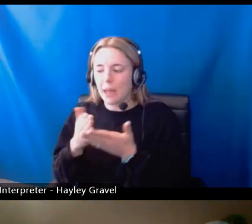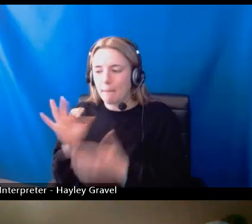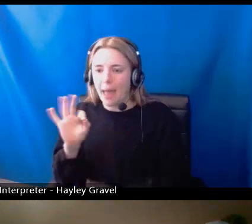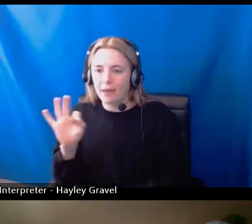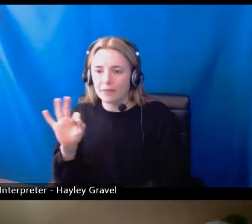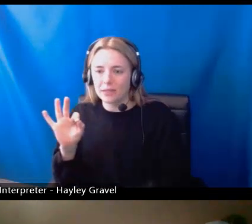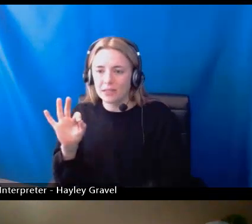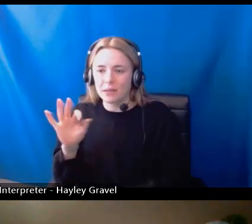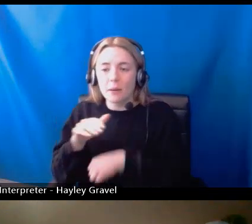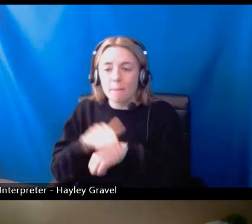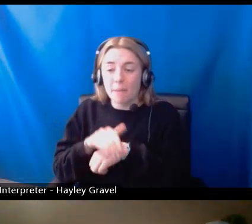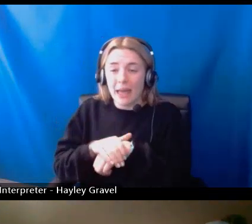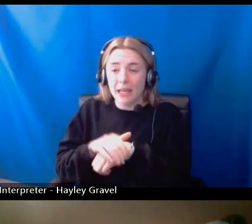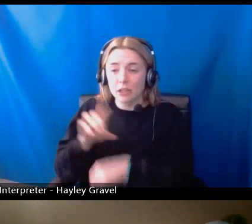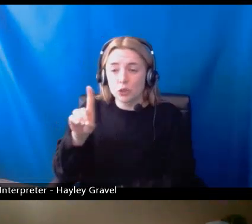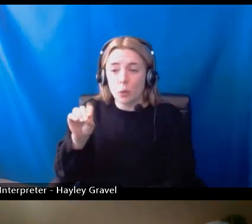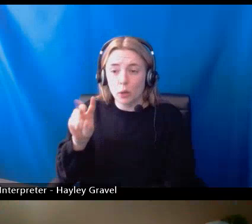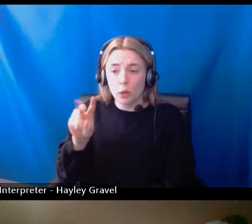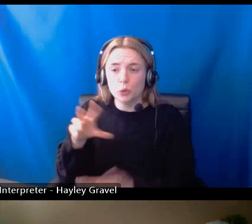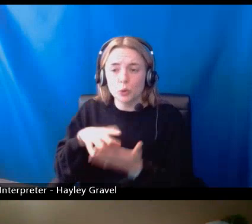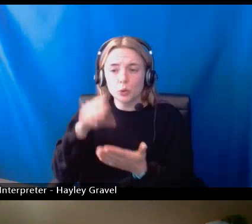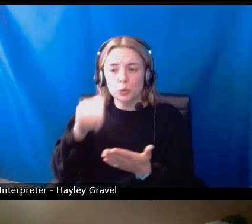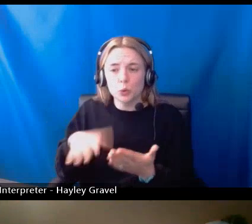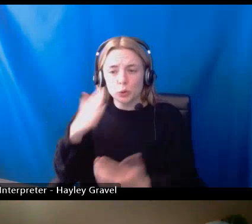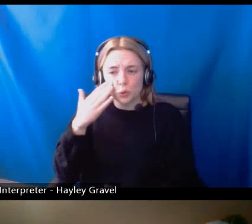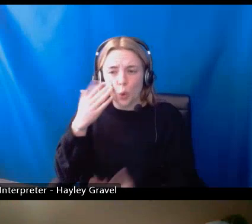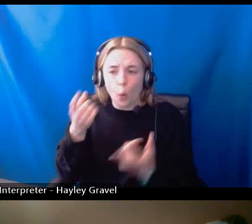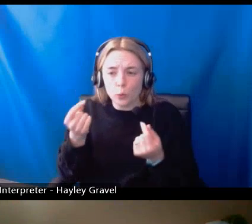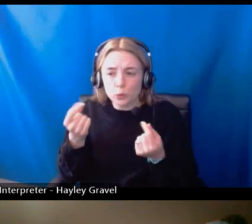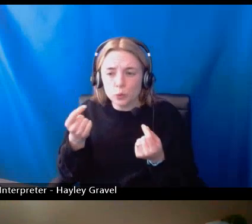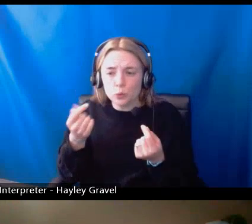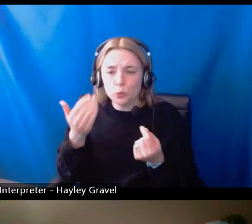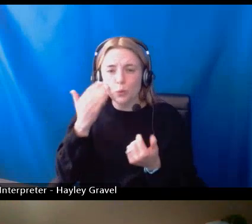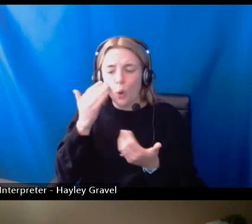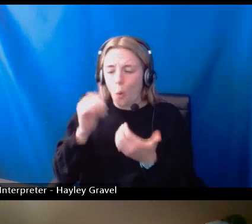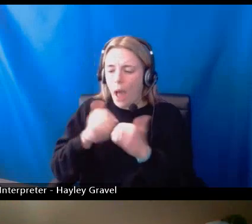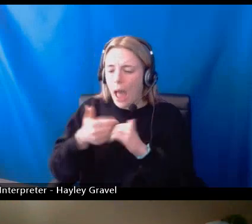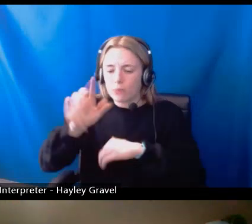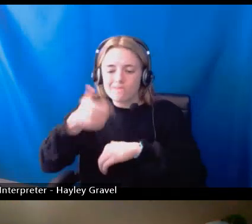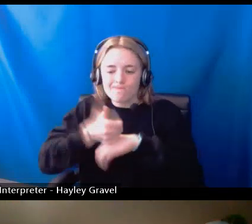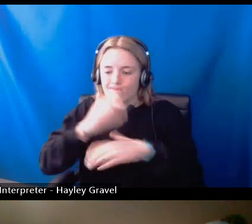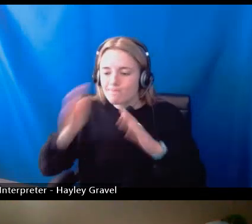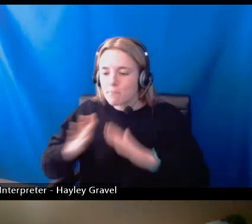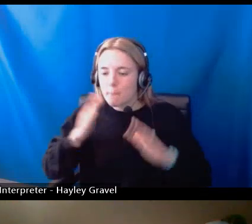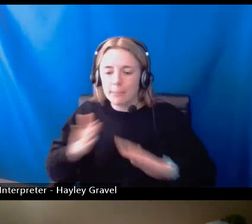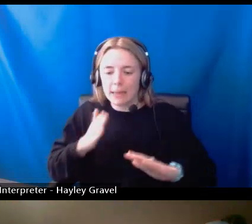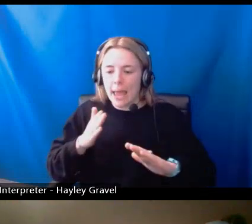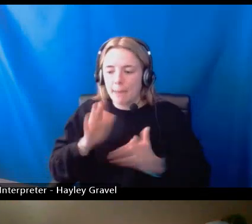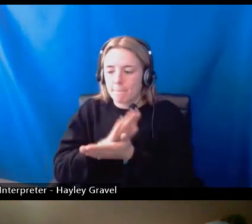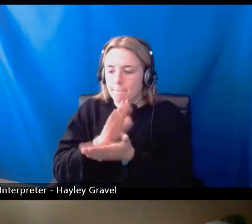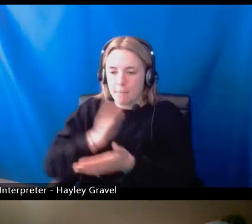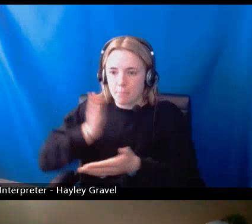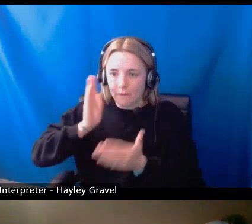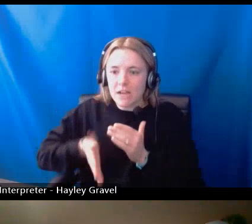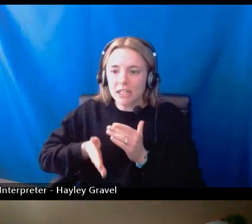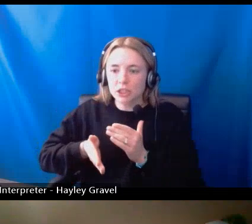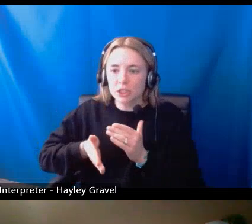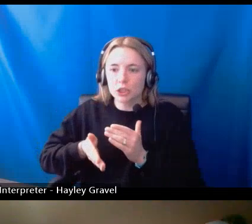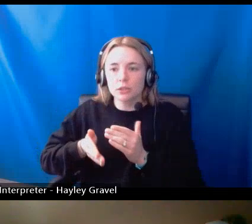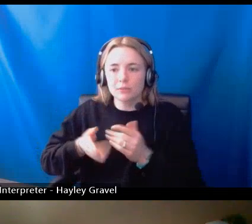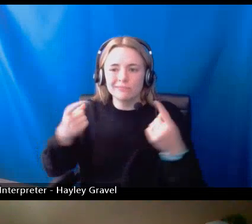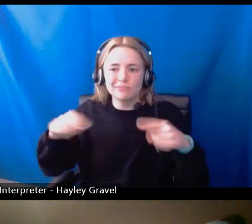102, students know their limits. Students know what they need to do to get finished. And that's kind of where you are. So my level,